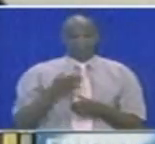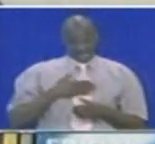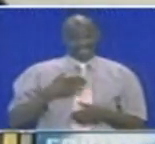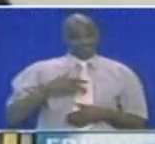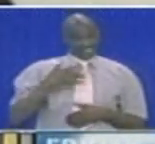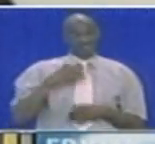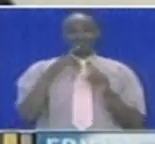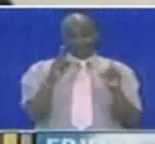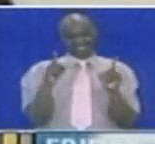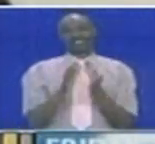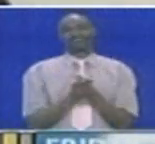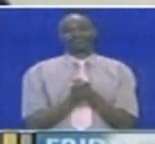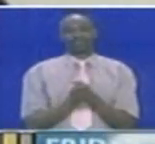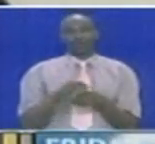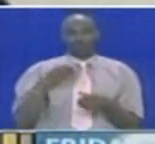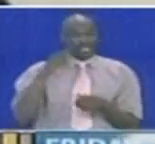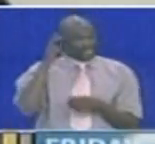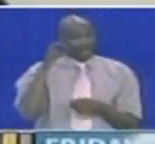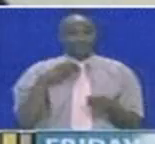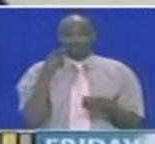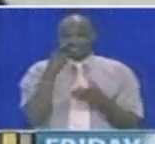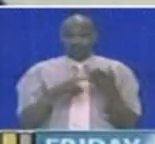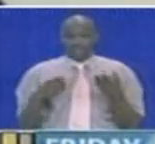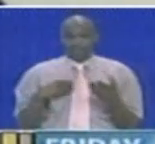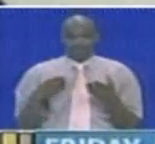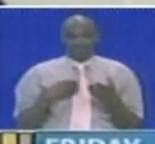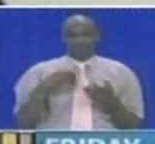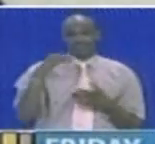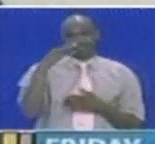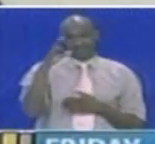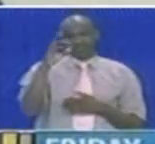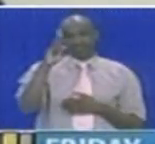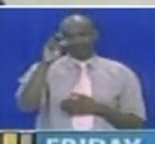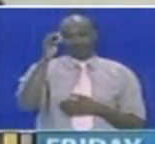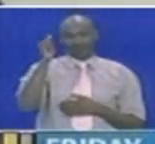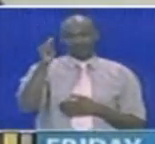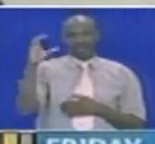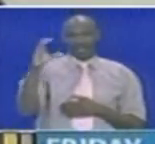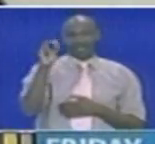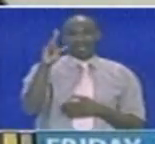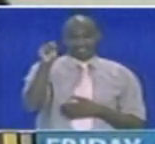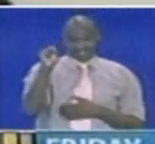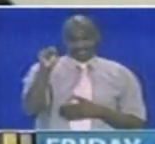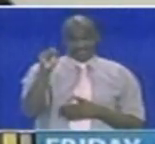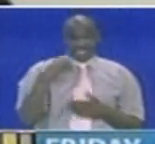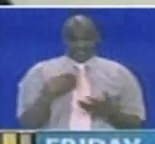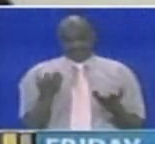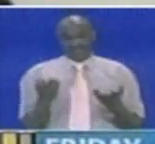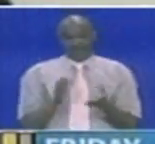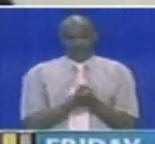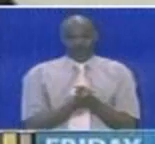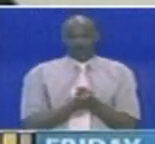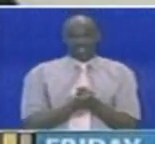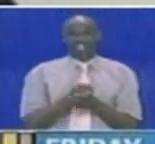Anyway, we hear of people talking about fracas. There was a fracas of, you know, a